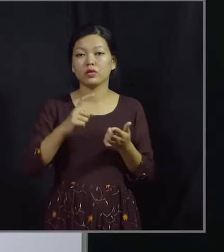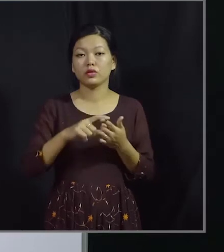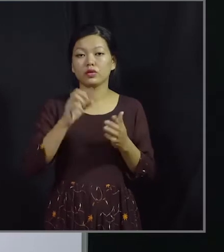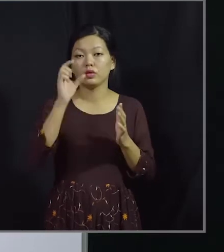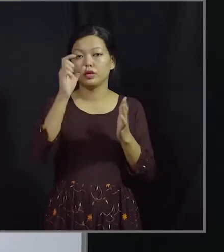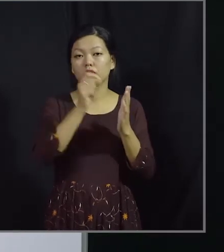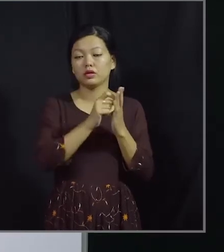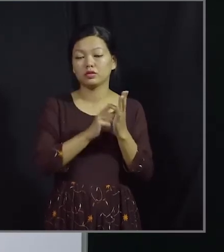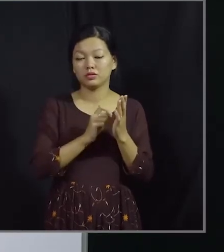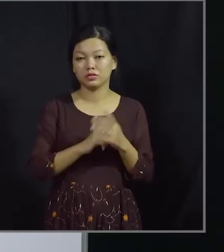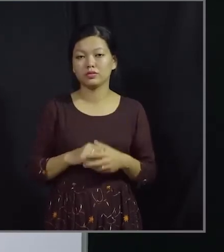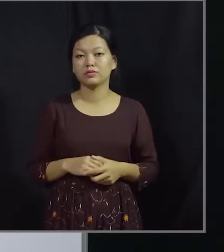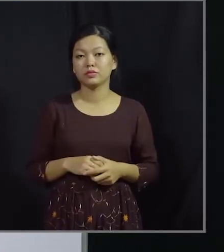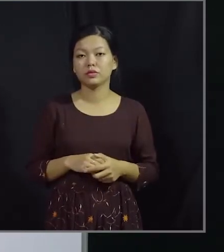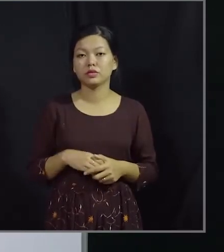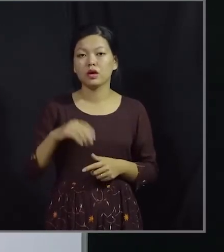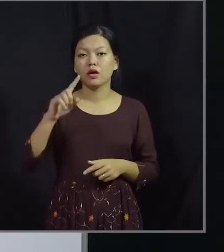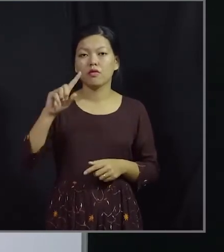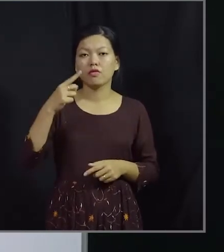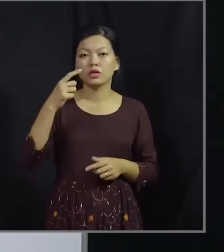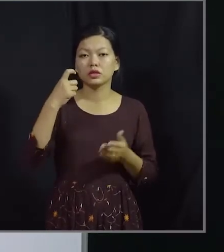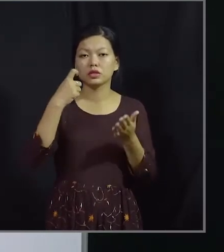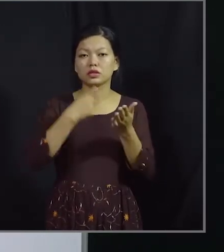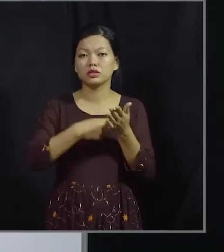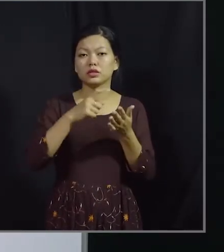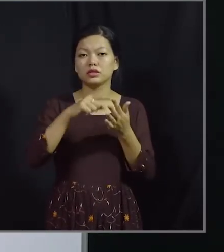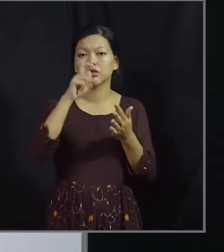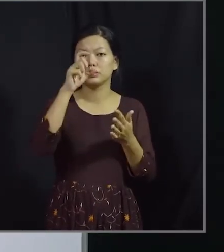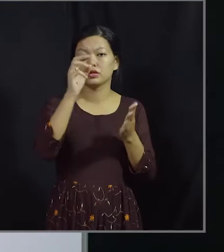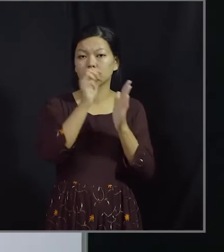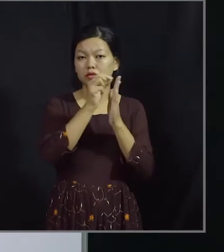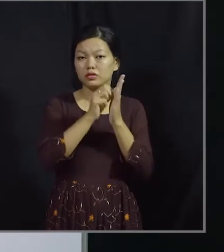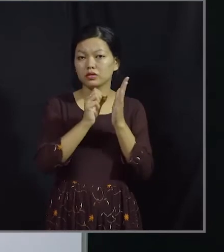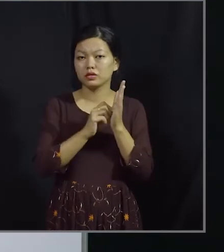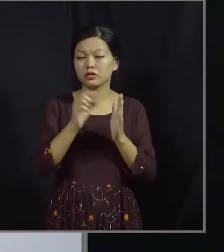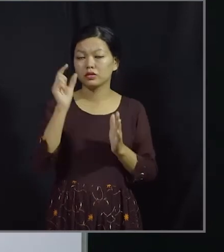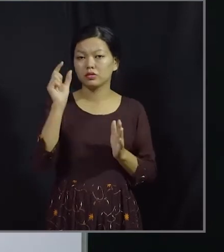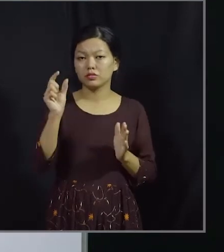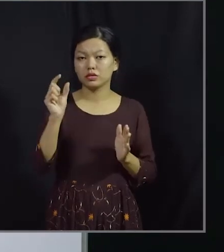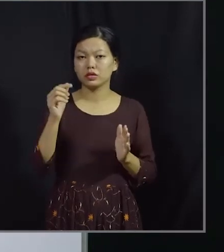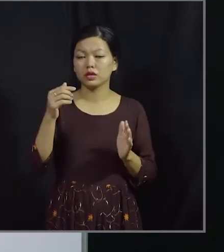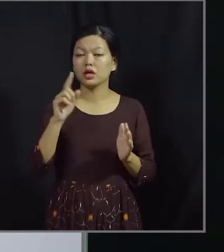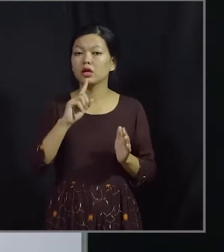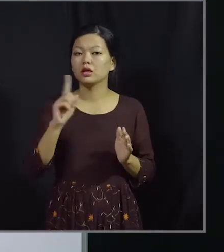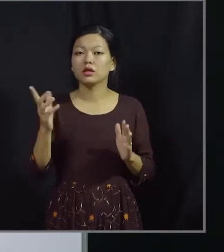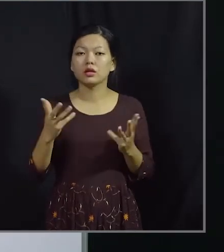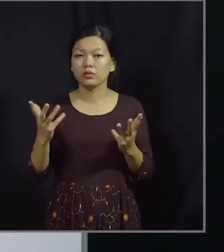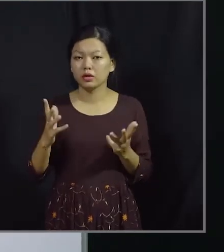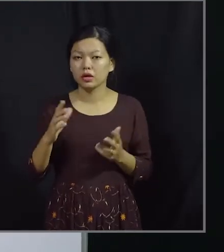the meaning of reconstitution, under reconstitution, it is clearly stated that the old agreement